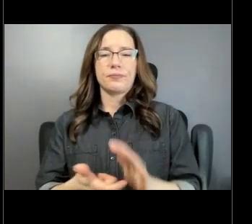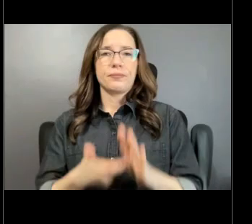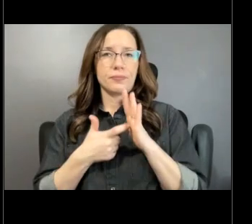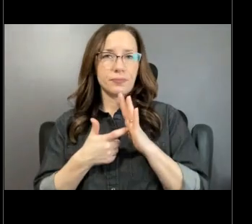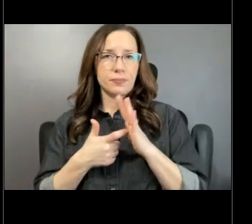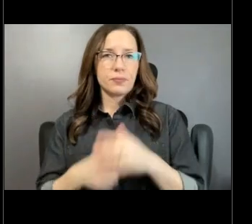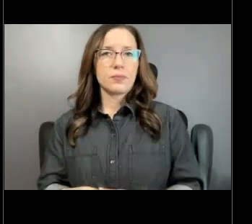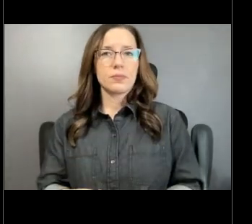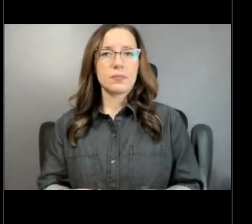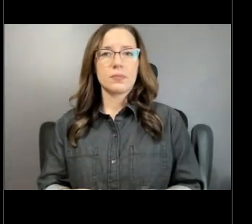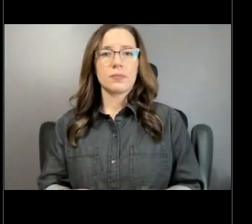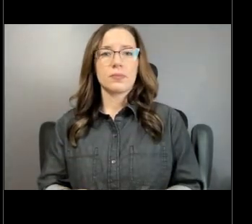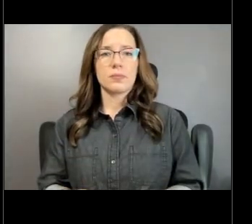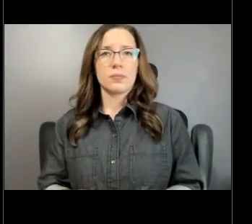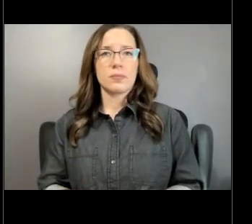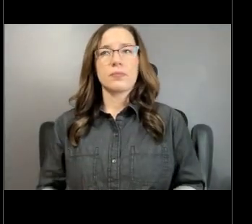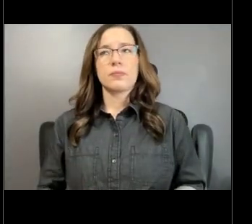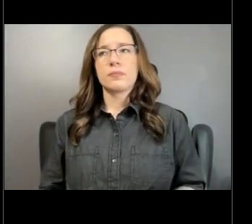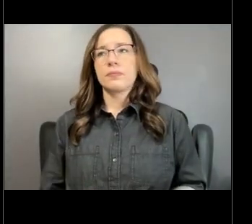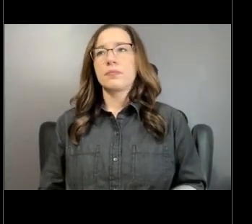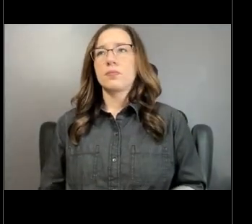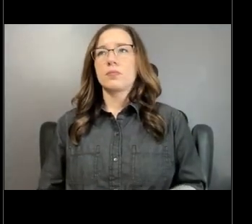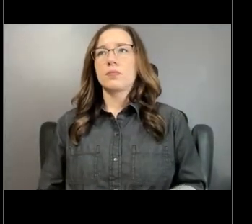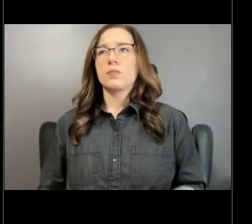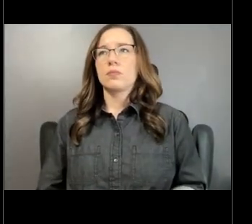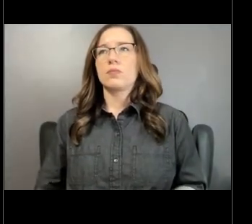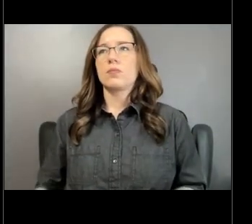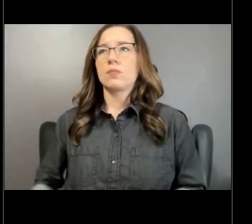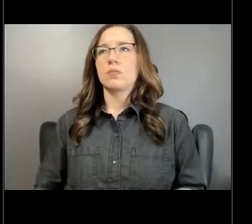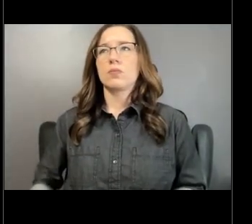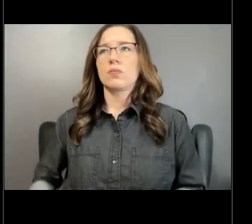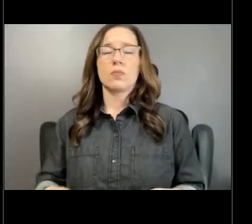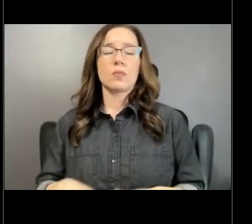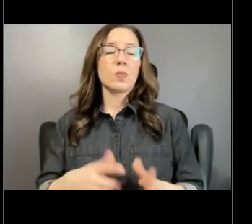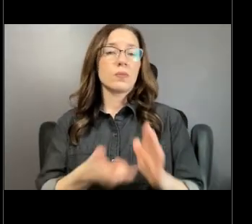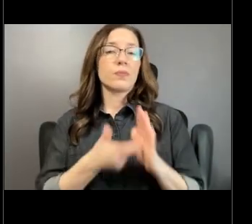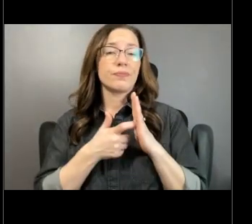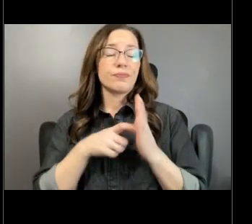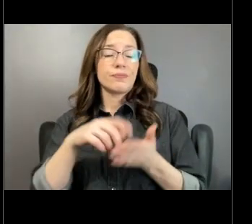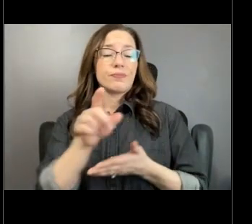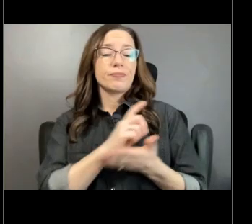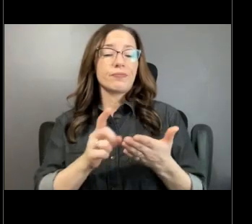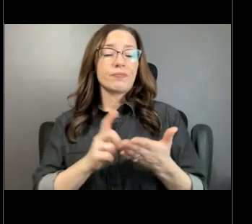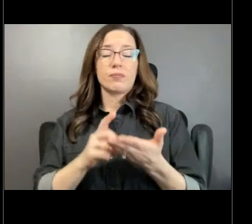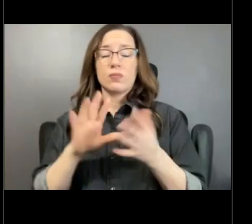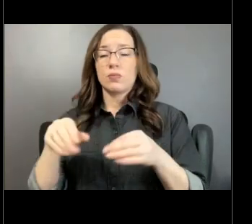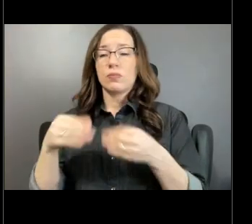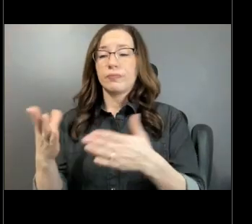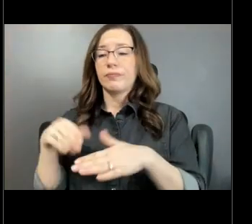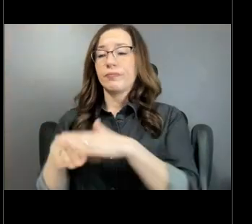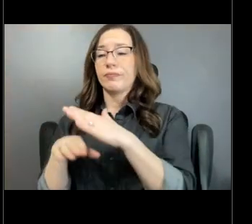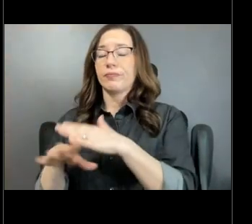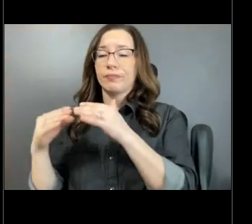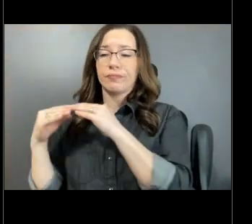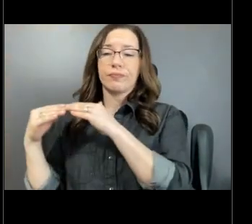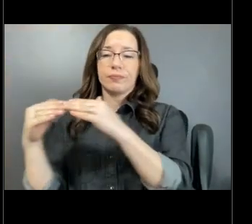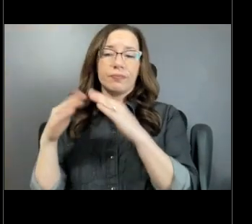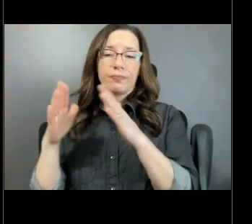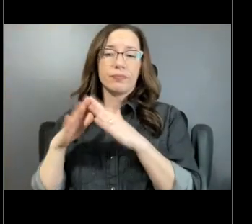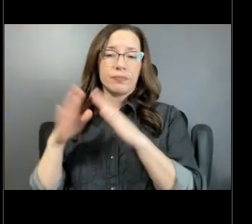guidelines. The requirements were designed to provide access to equal housing